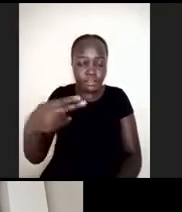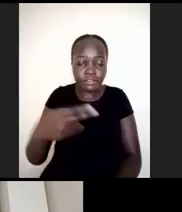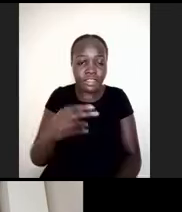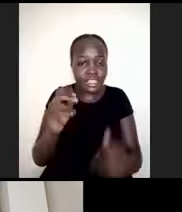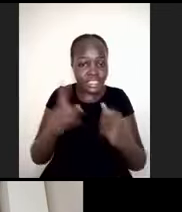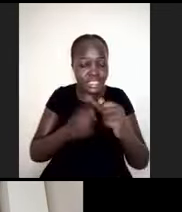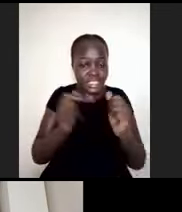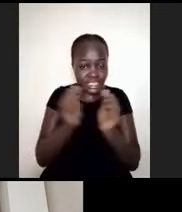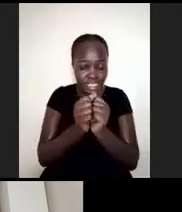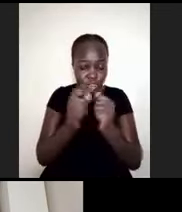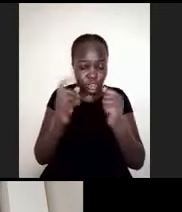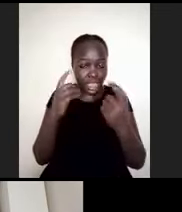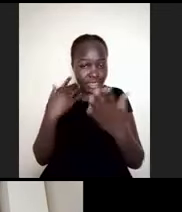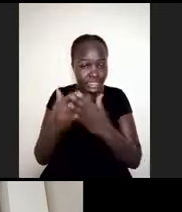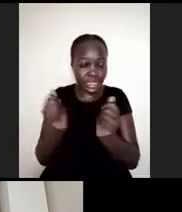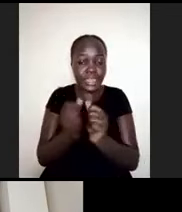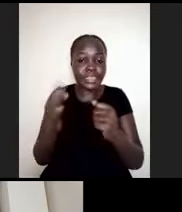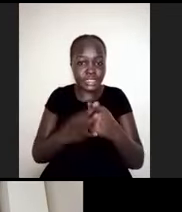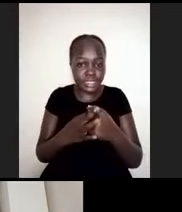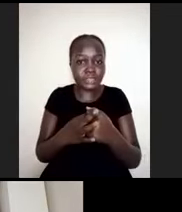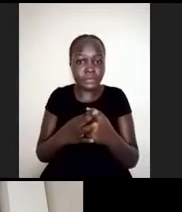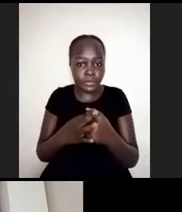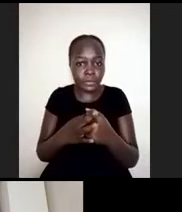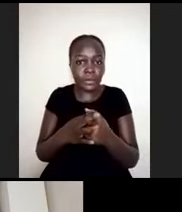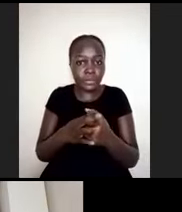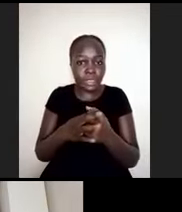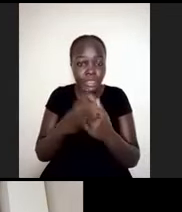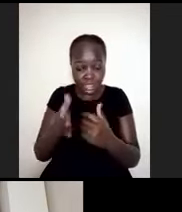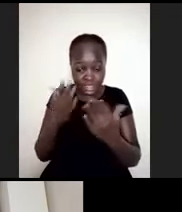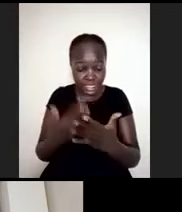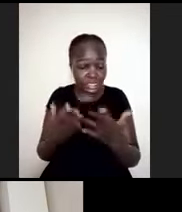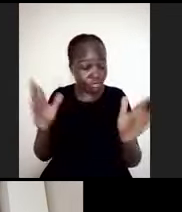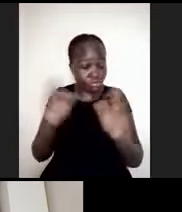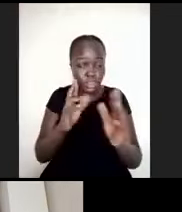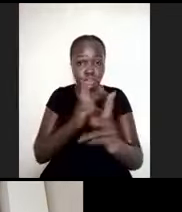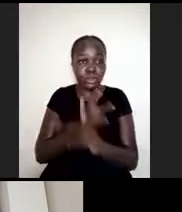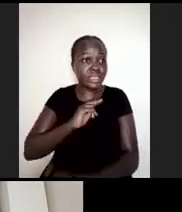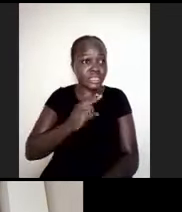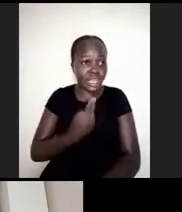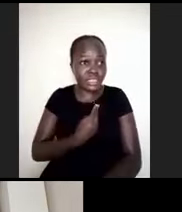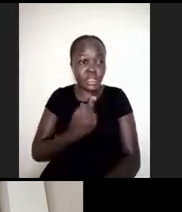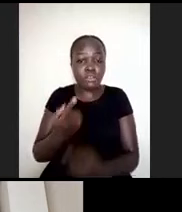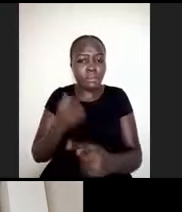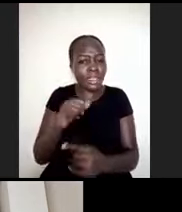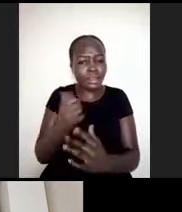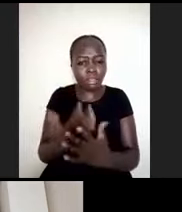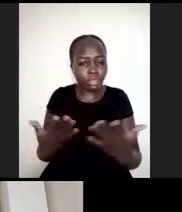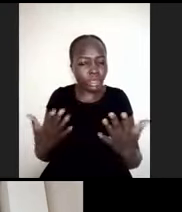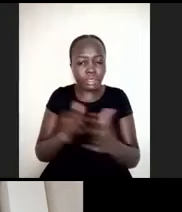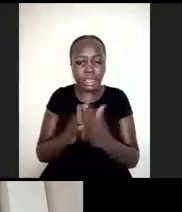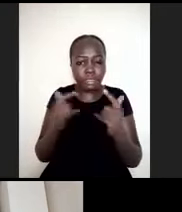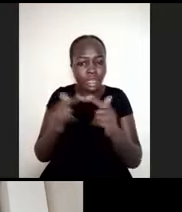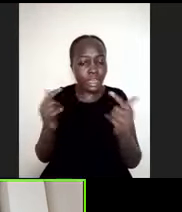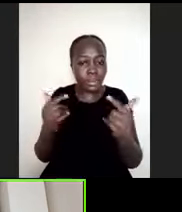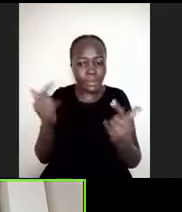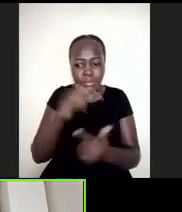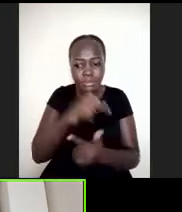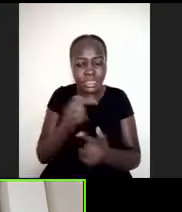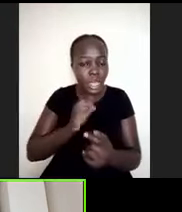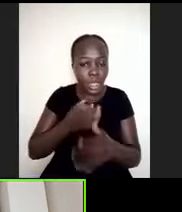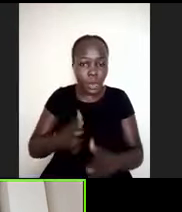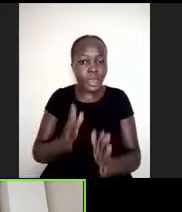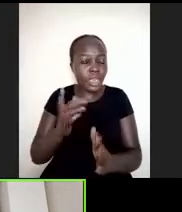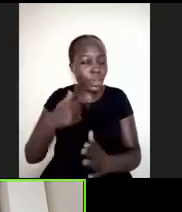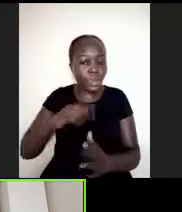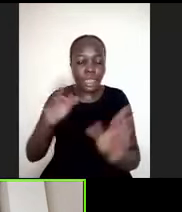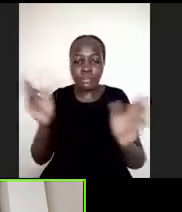Ephesians 6:10-18. This armor is really to protect us. From whatever the devil brings our way, we are ready,